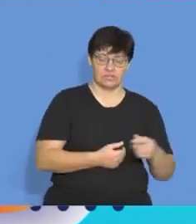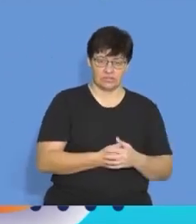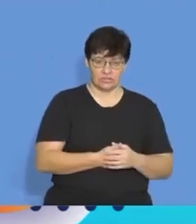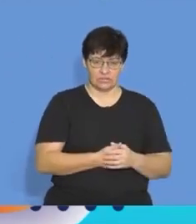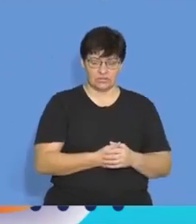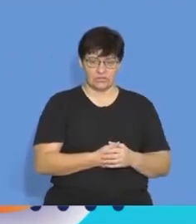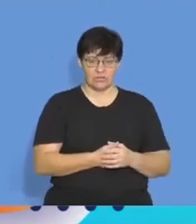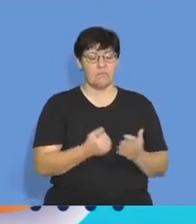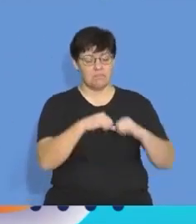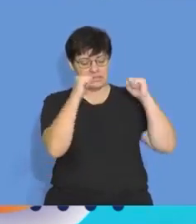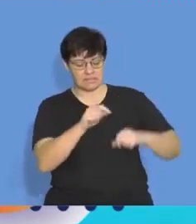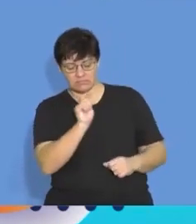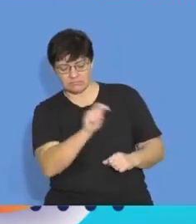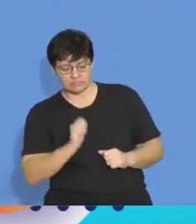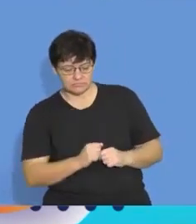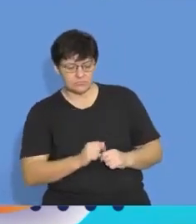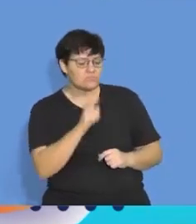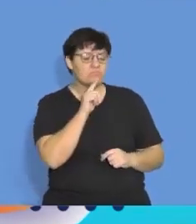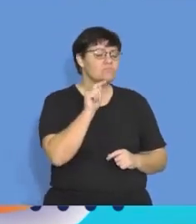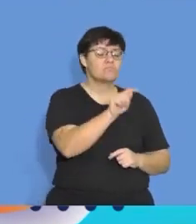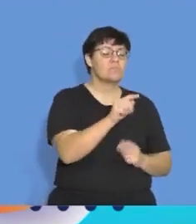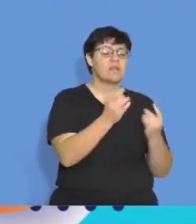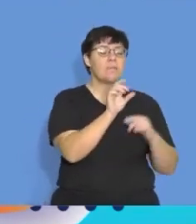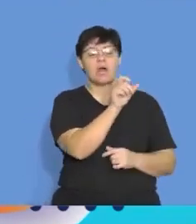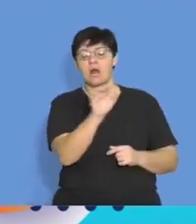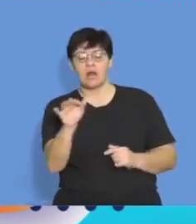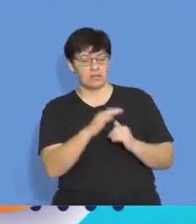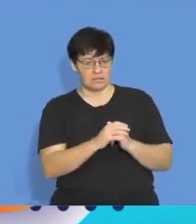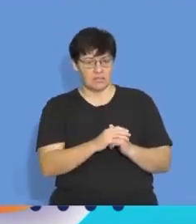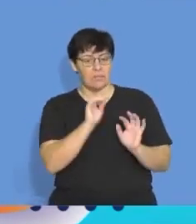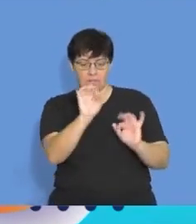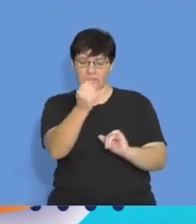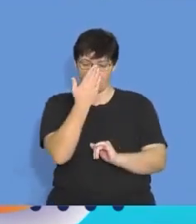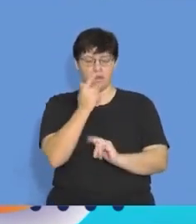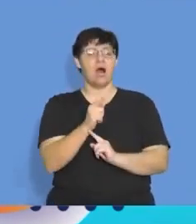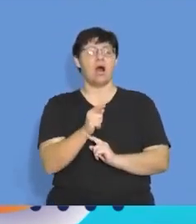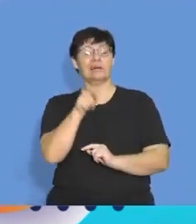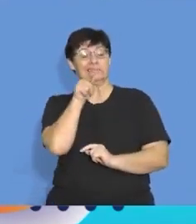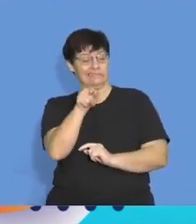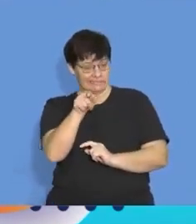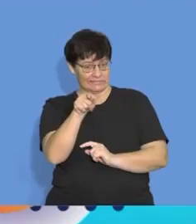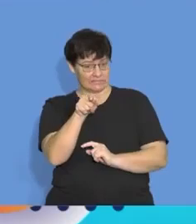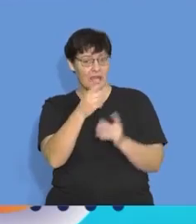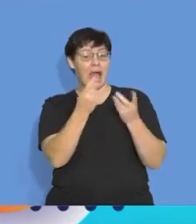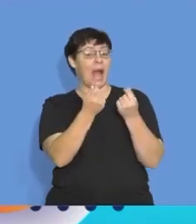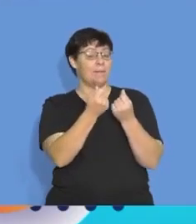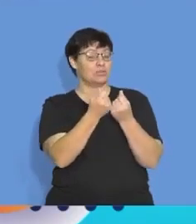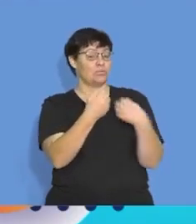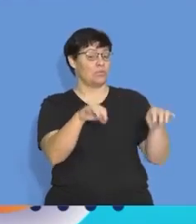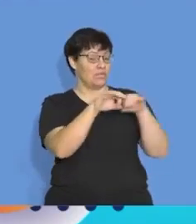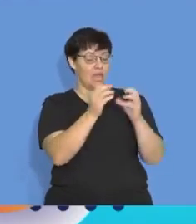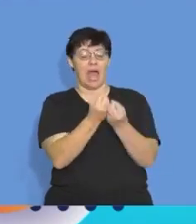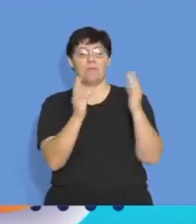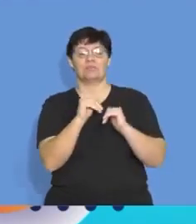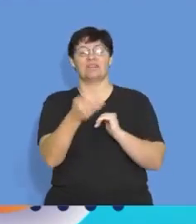that you do is you go into the system, you click on the stock item, item A, and it will tell you this is the value, this